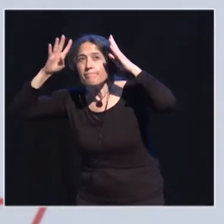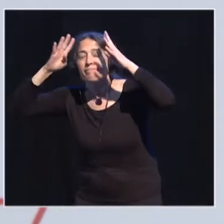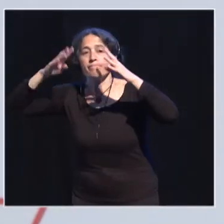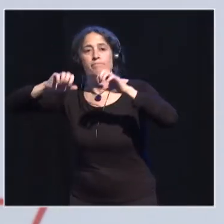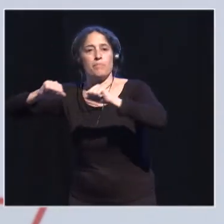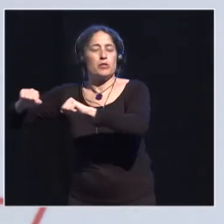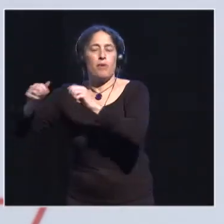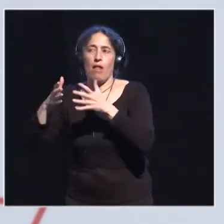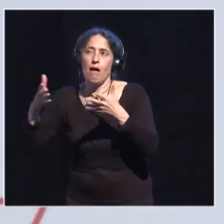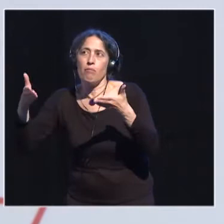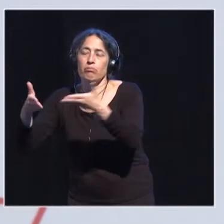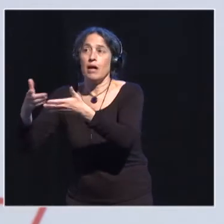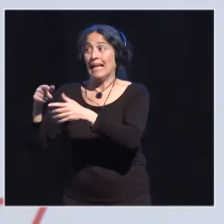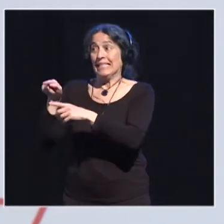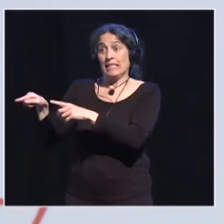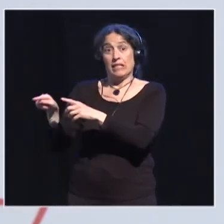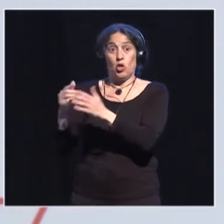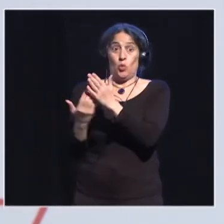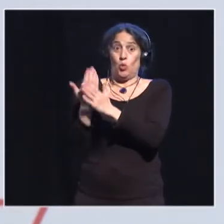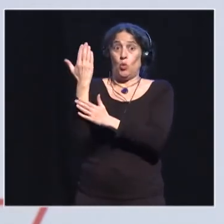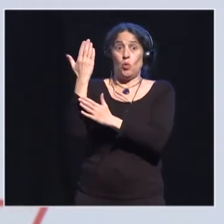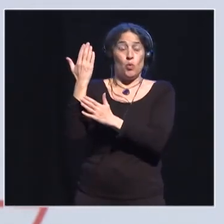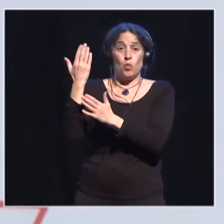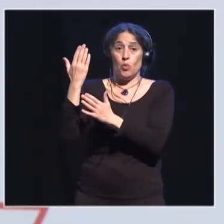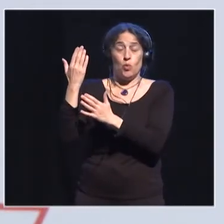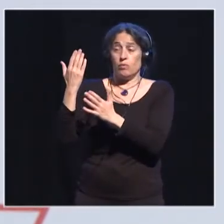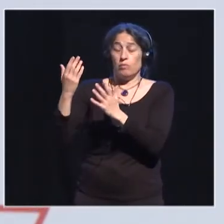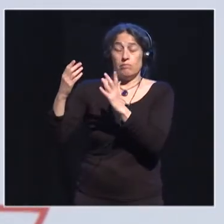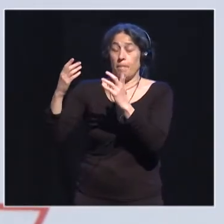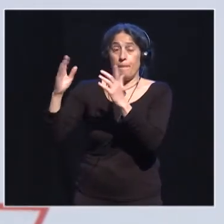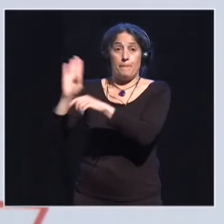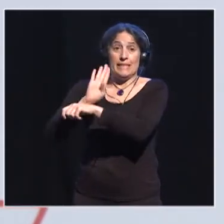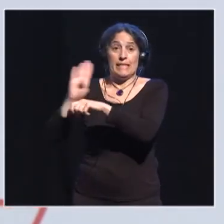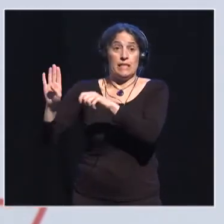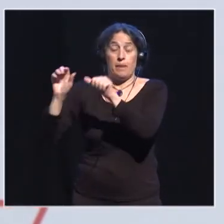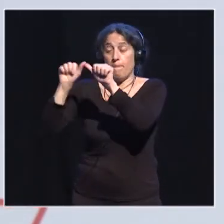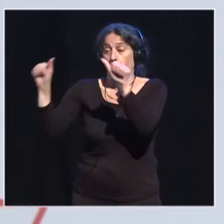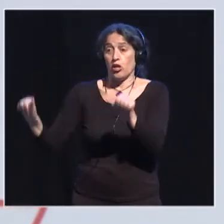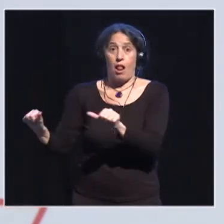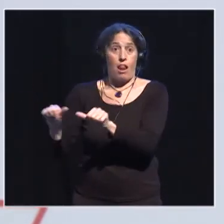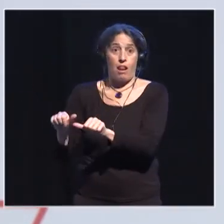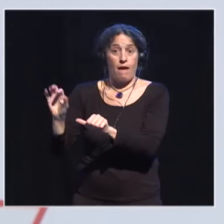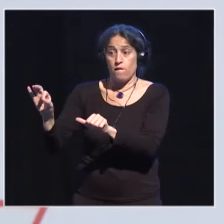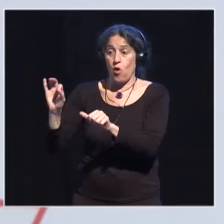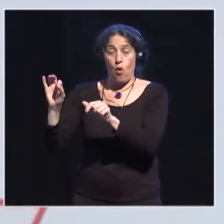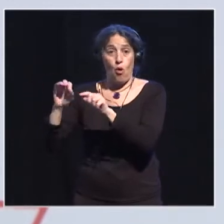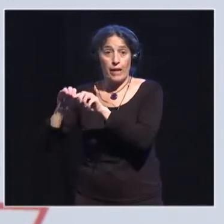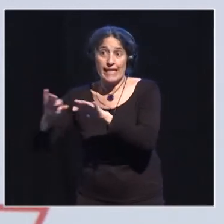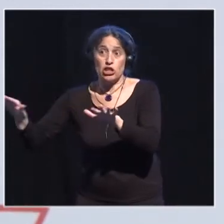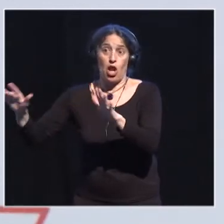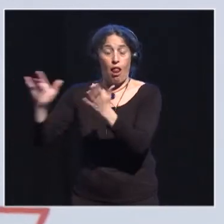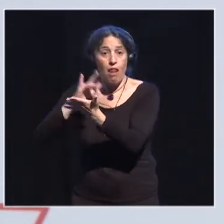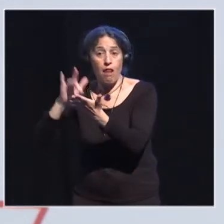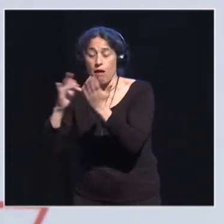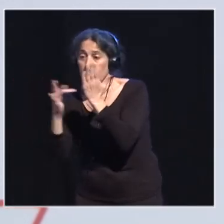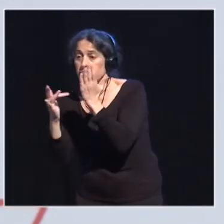it's a new business model, as I just mentioned. It's very agile, mainly and mostly around the world by young people. So we need